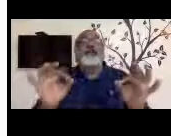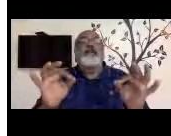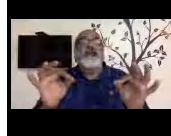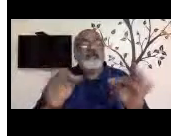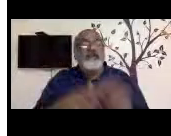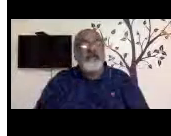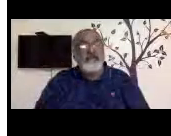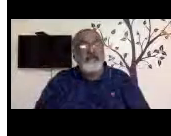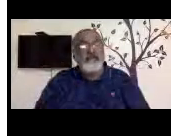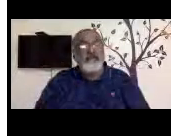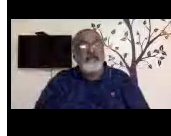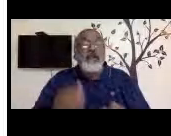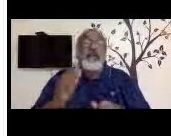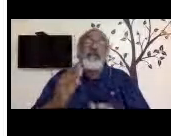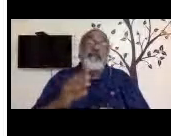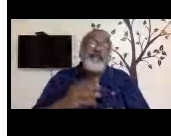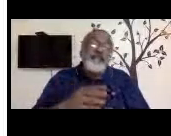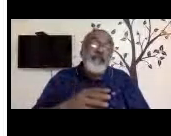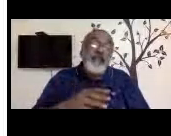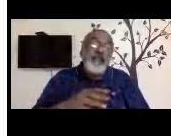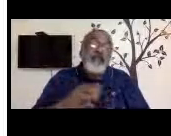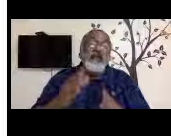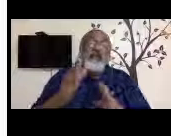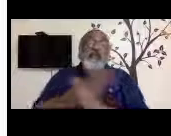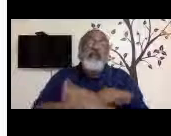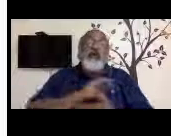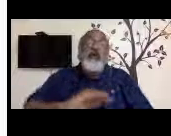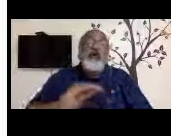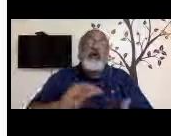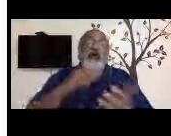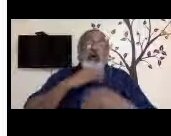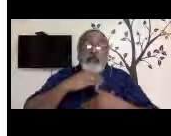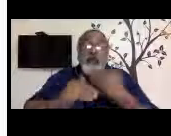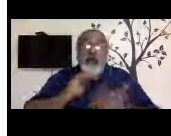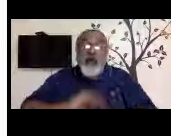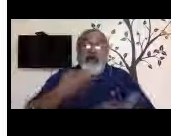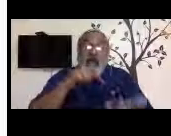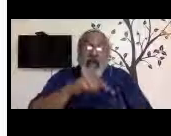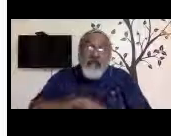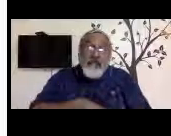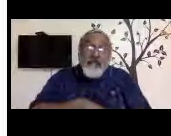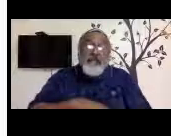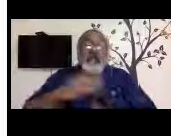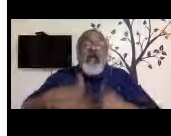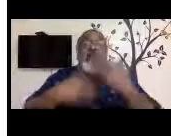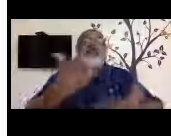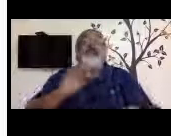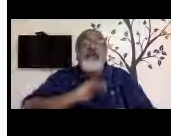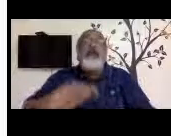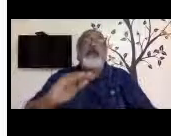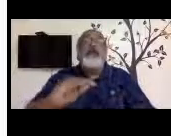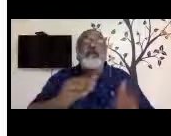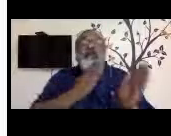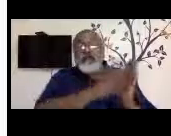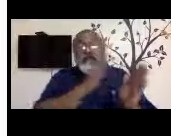have the prenatal, perinatal, and postnatal care of mothers with disabilities and children with